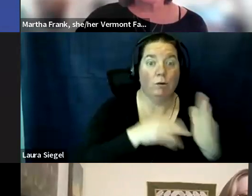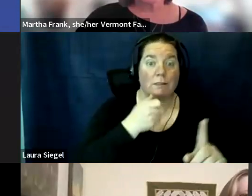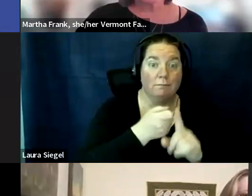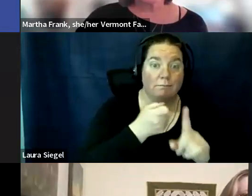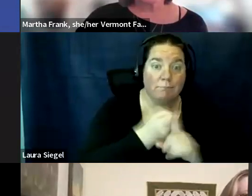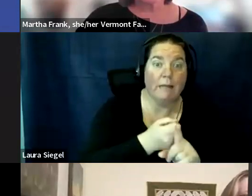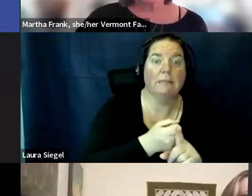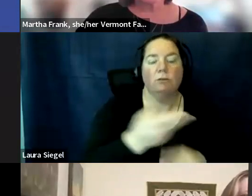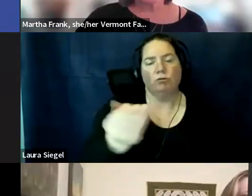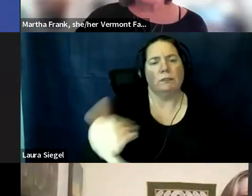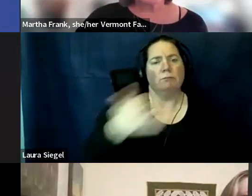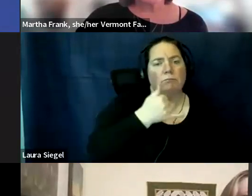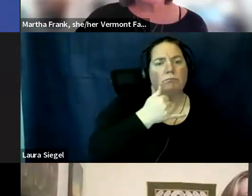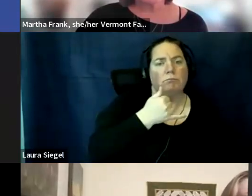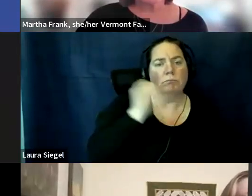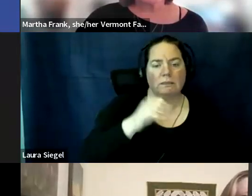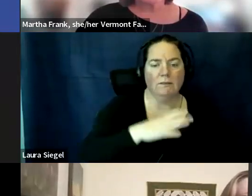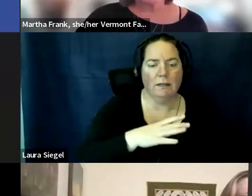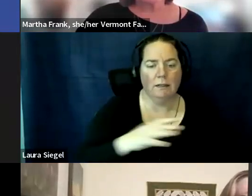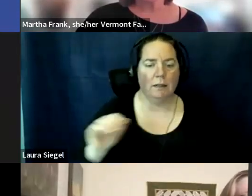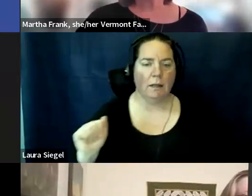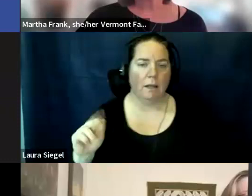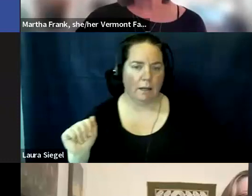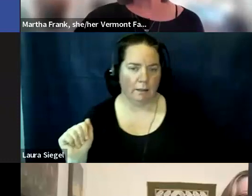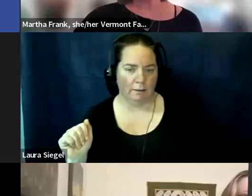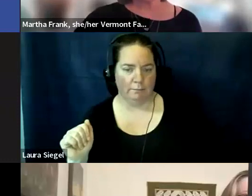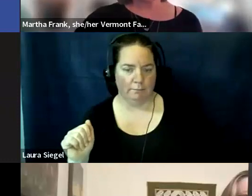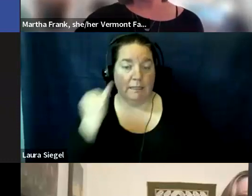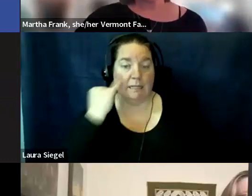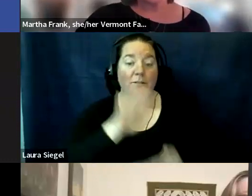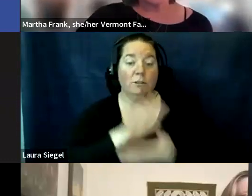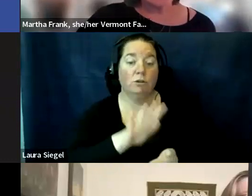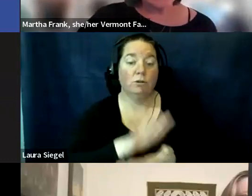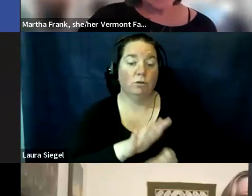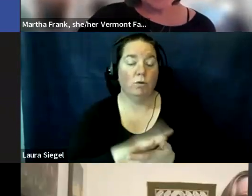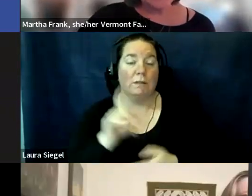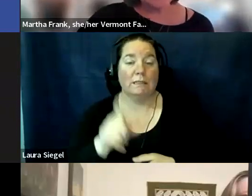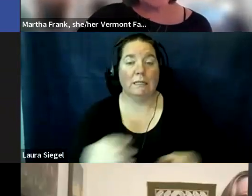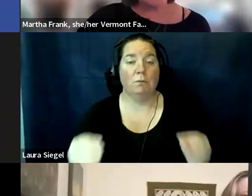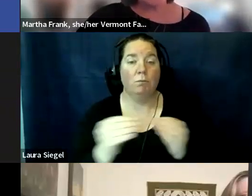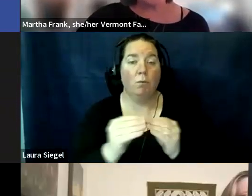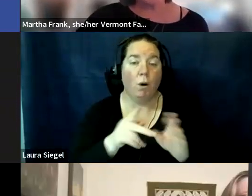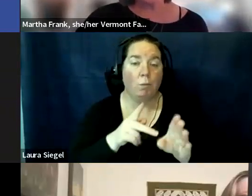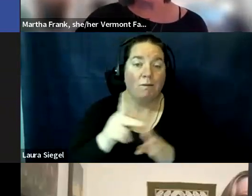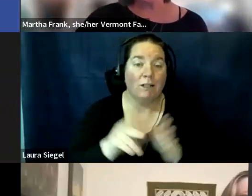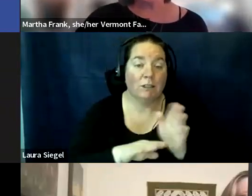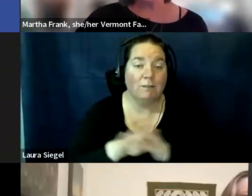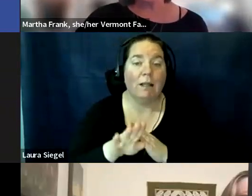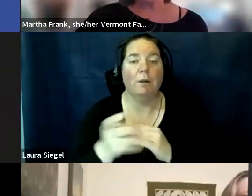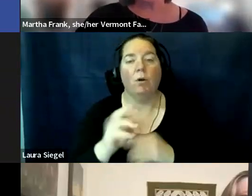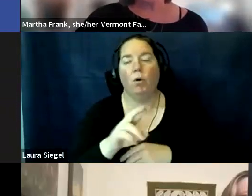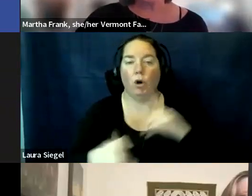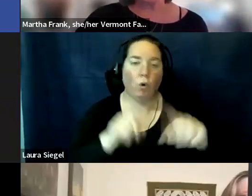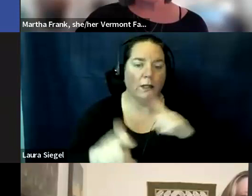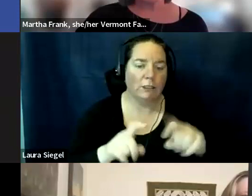affect that specific situation. And if schools need like further professional development or have questions,